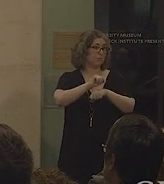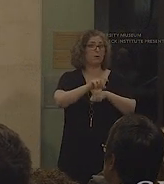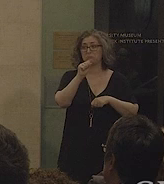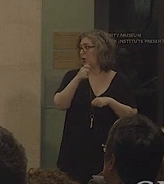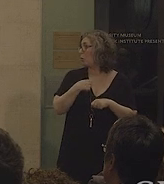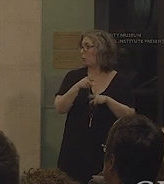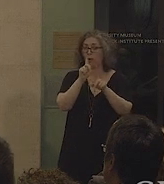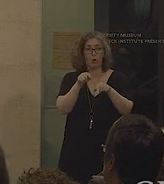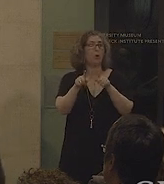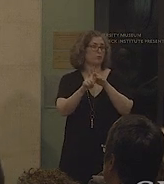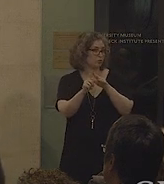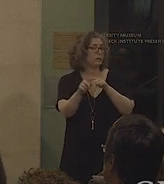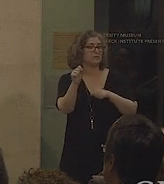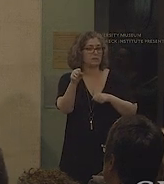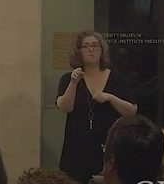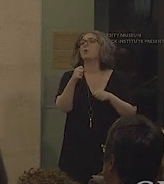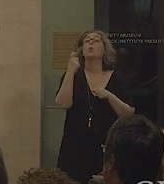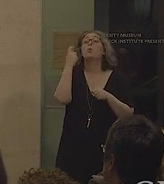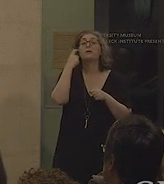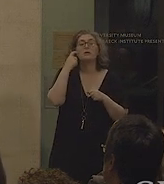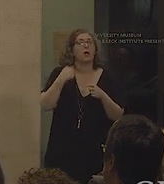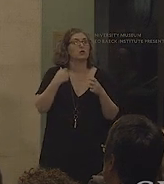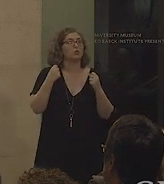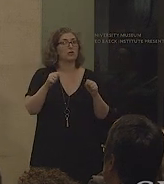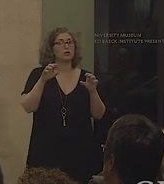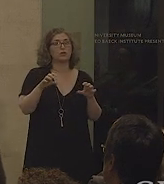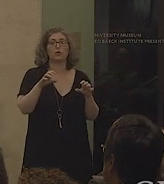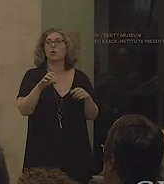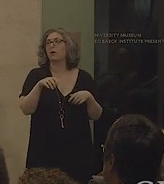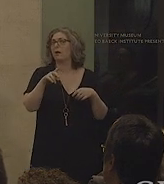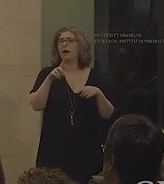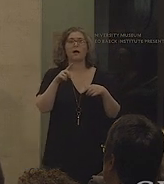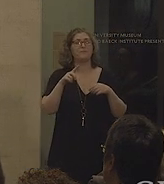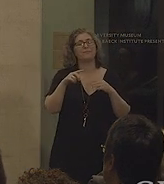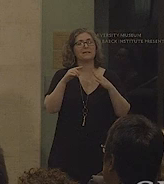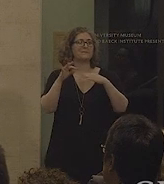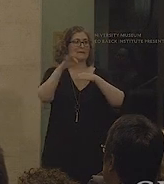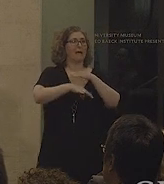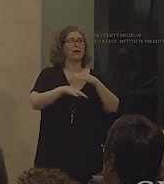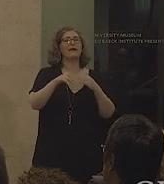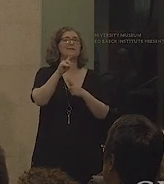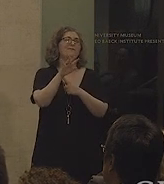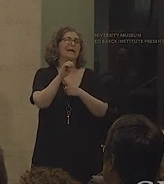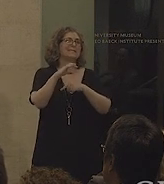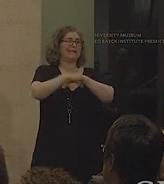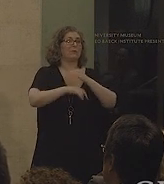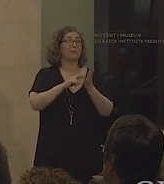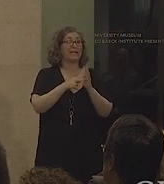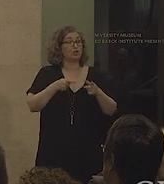go on retreats. And lately I've actually tried to do a device Sabbath, which is not looking at the phone at